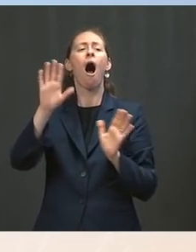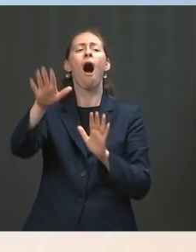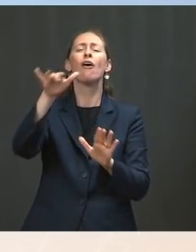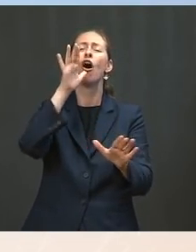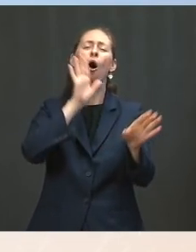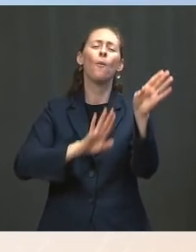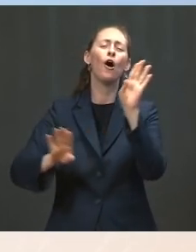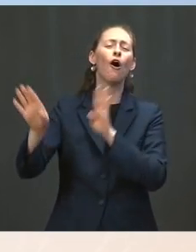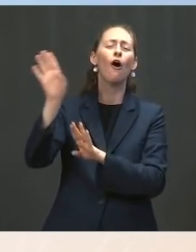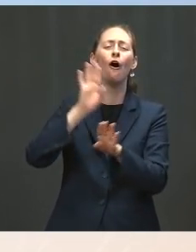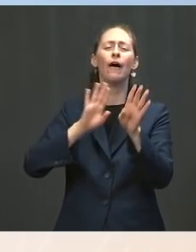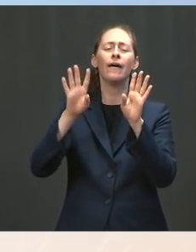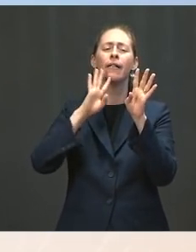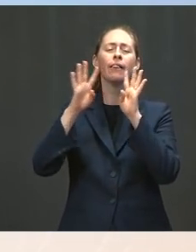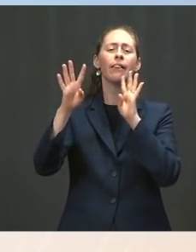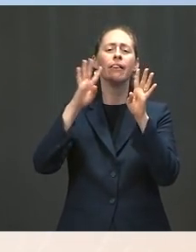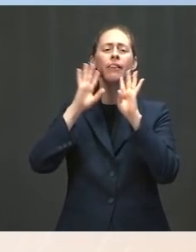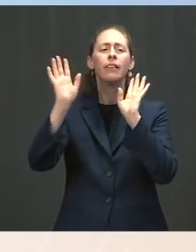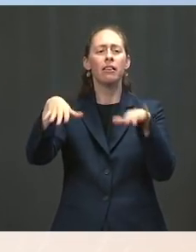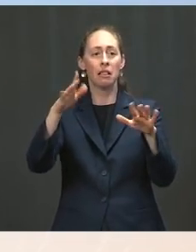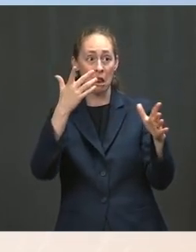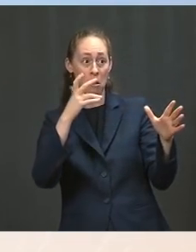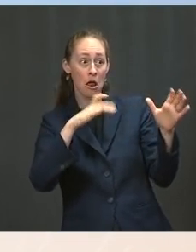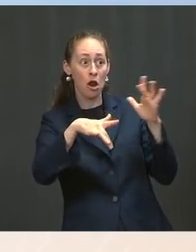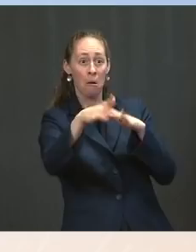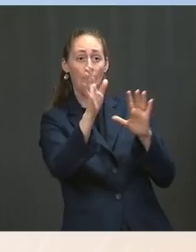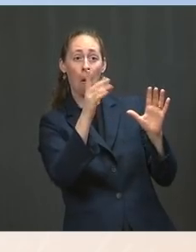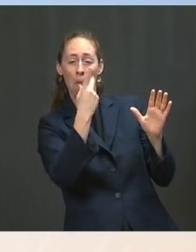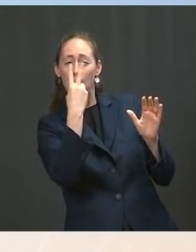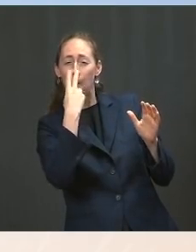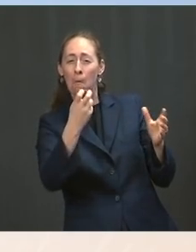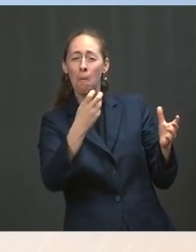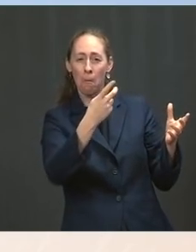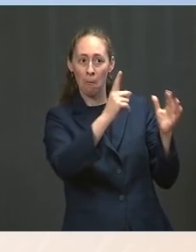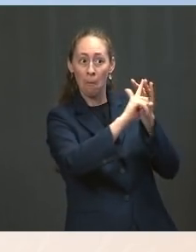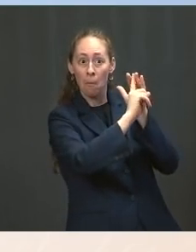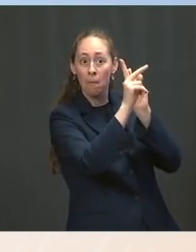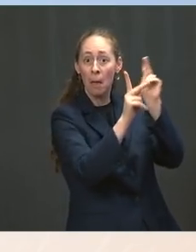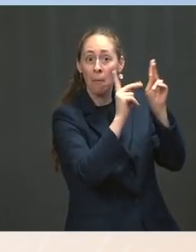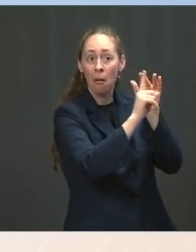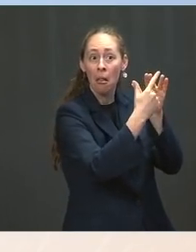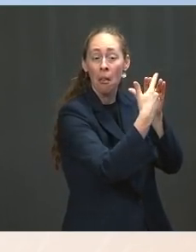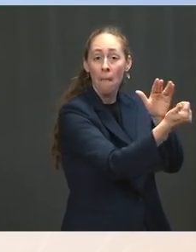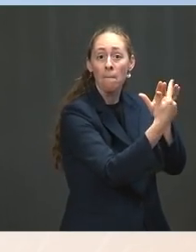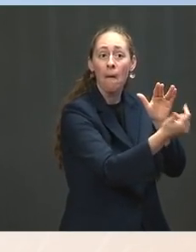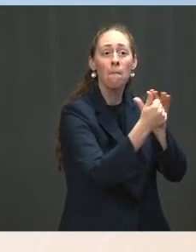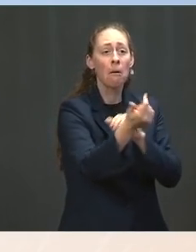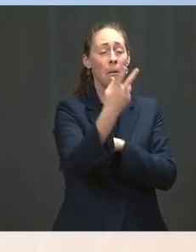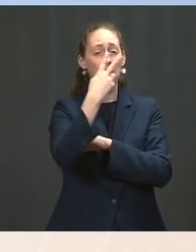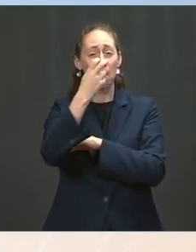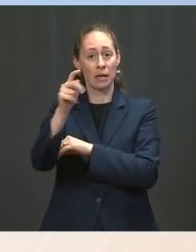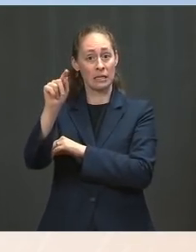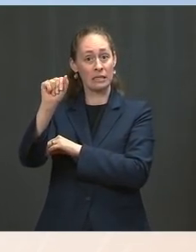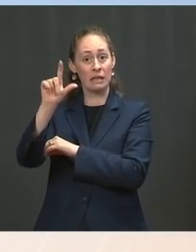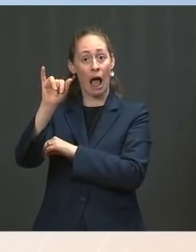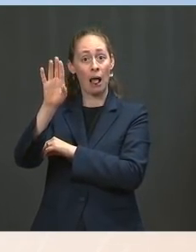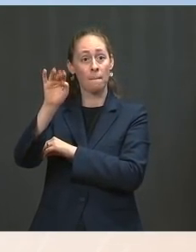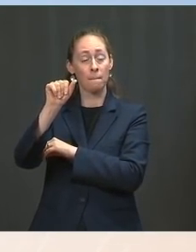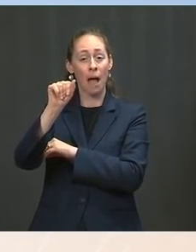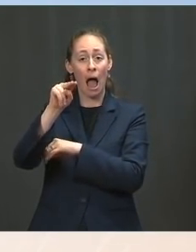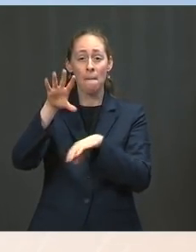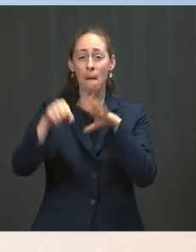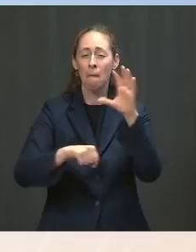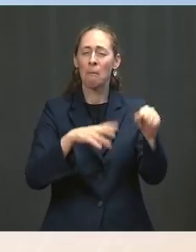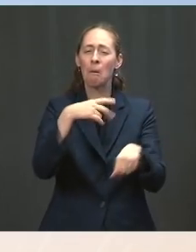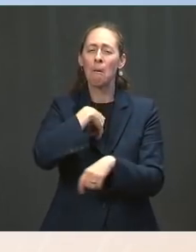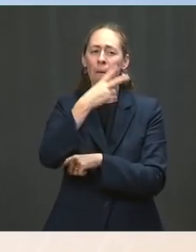be, evacuating ambassadors or diplomats from the roof of the embassy. Don't worry about that.